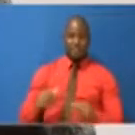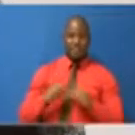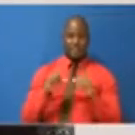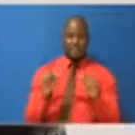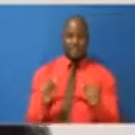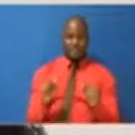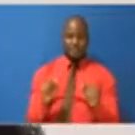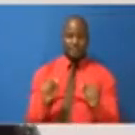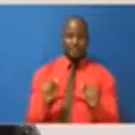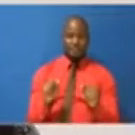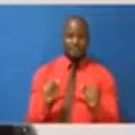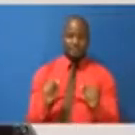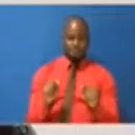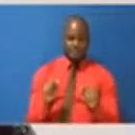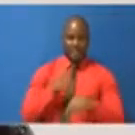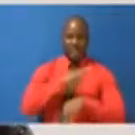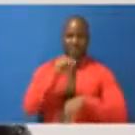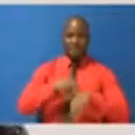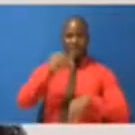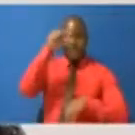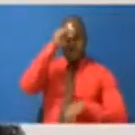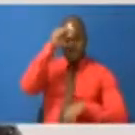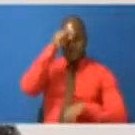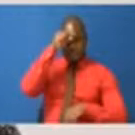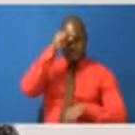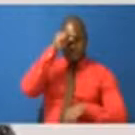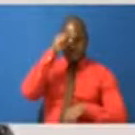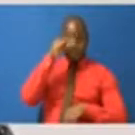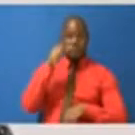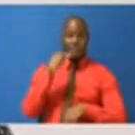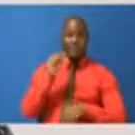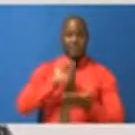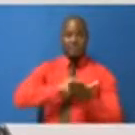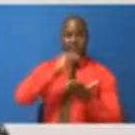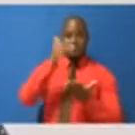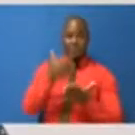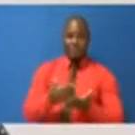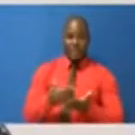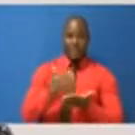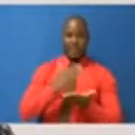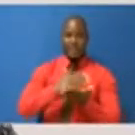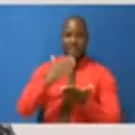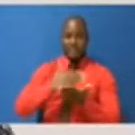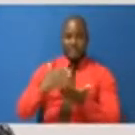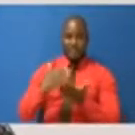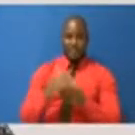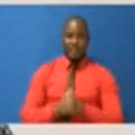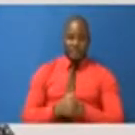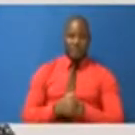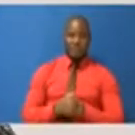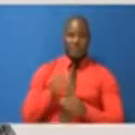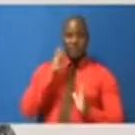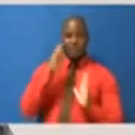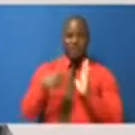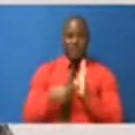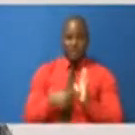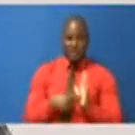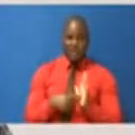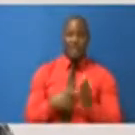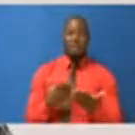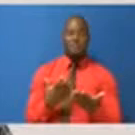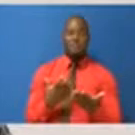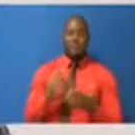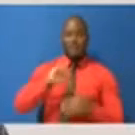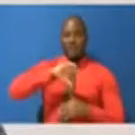that the national government funds distribution to be considered because the